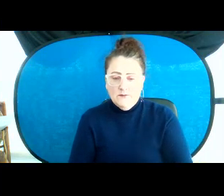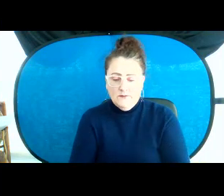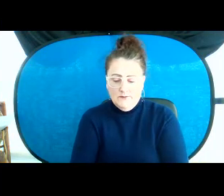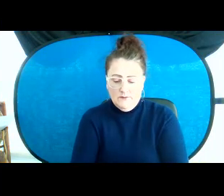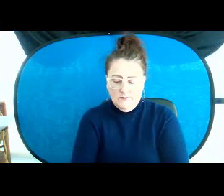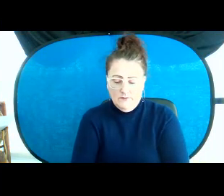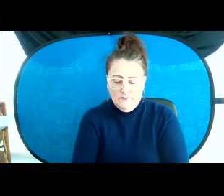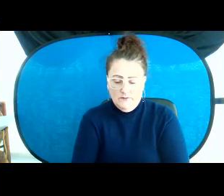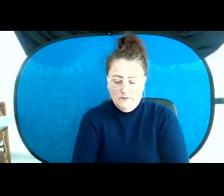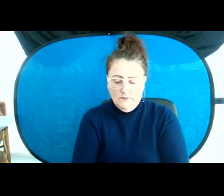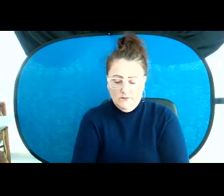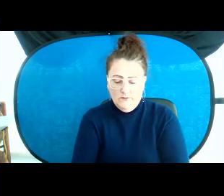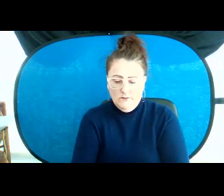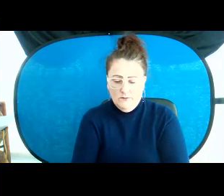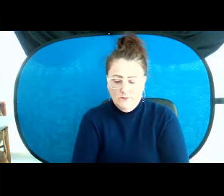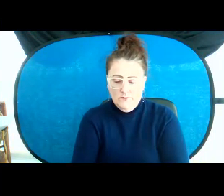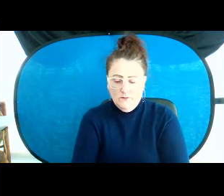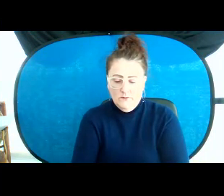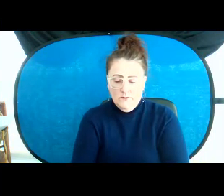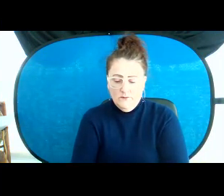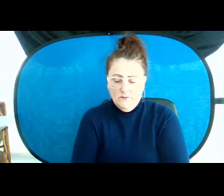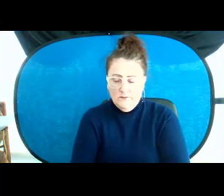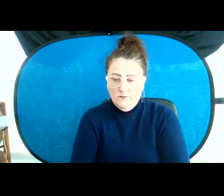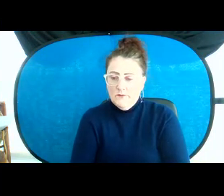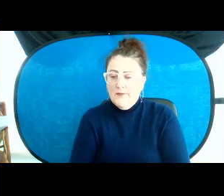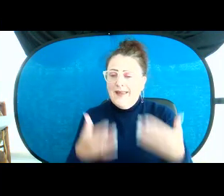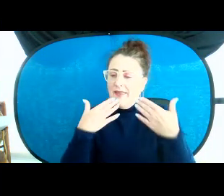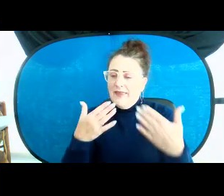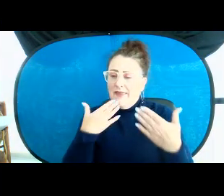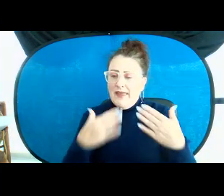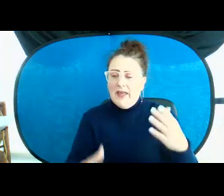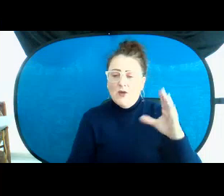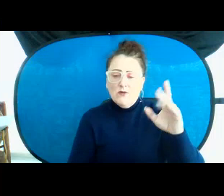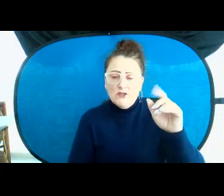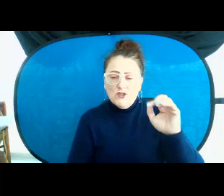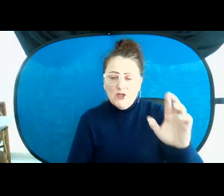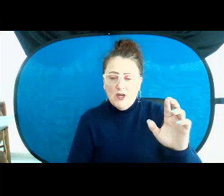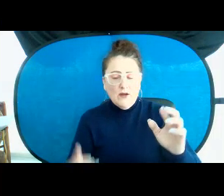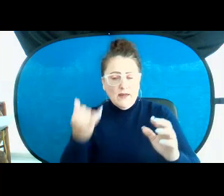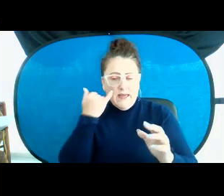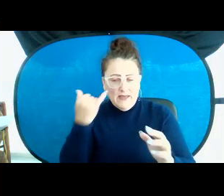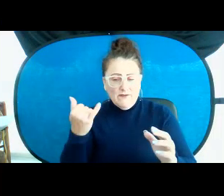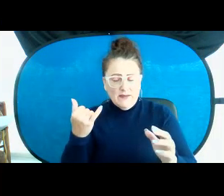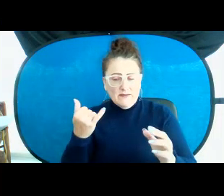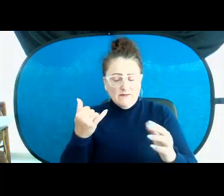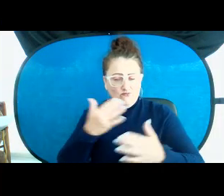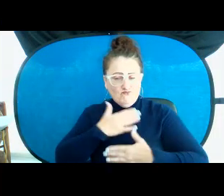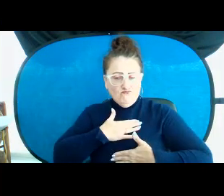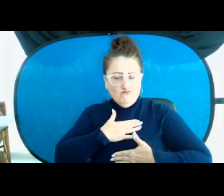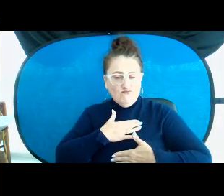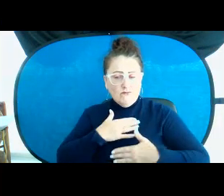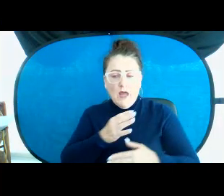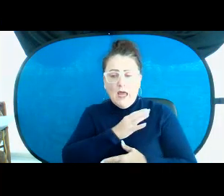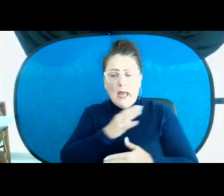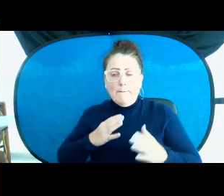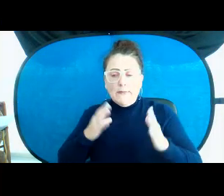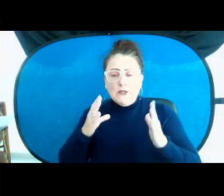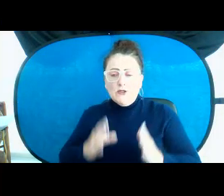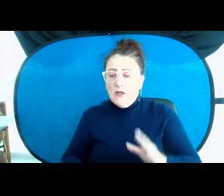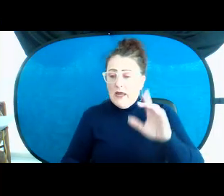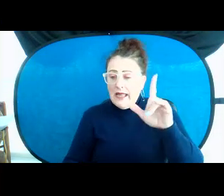Would you like to be recognized for something? Thank you, Mr. Chair. If it pleases the chair and the commission, Leanne, perhaps you can